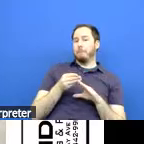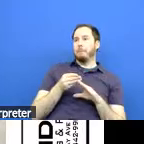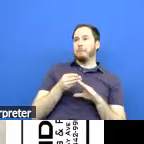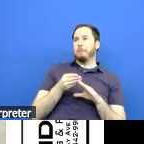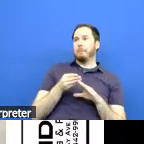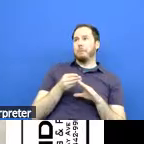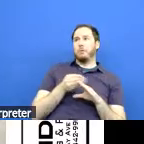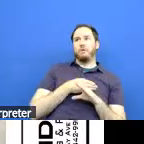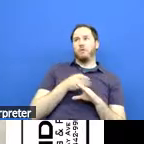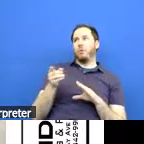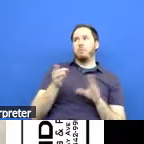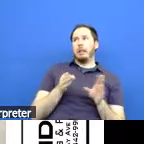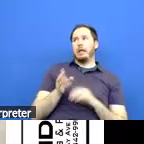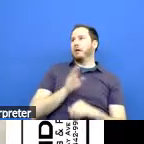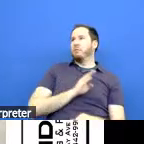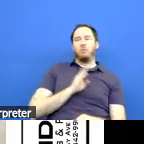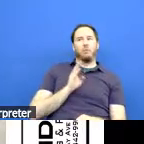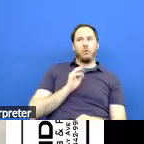going to the planning board,